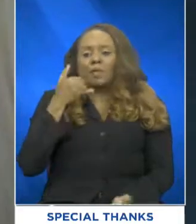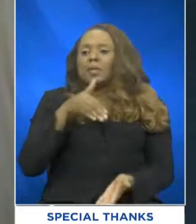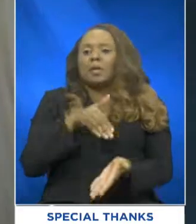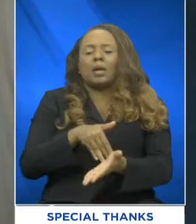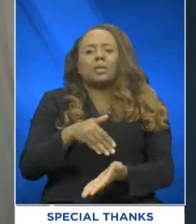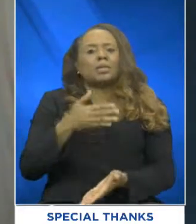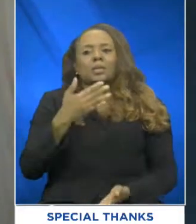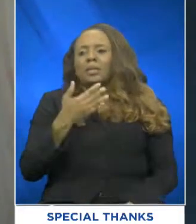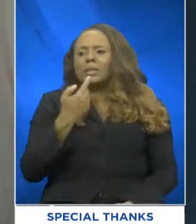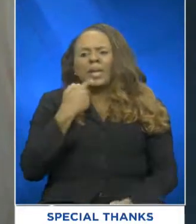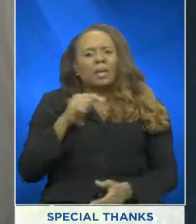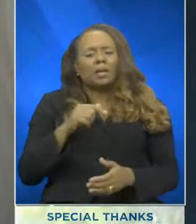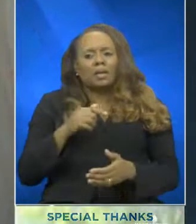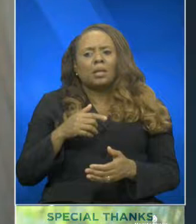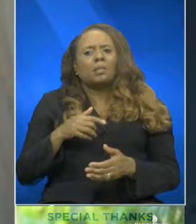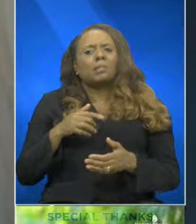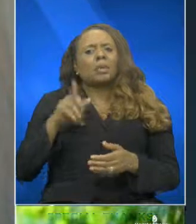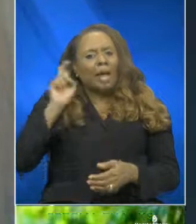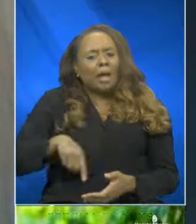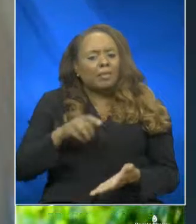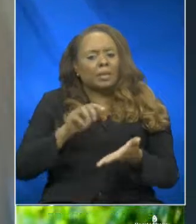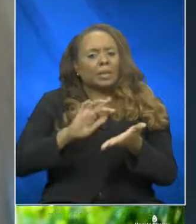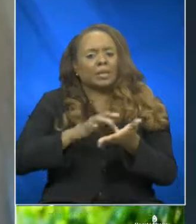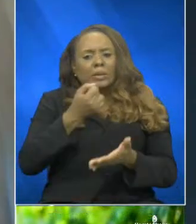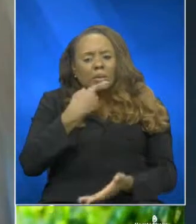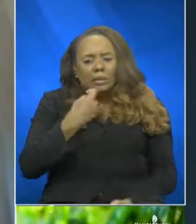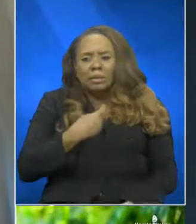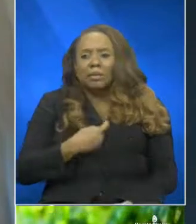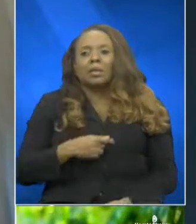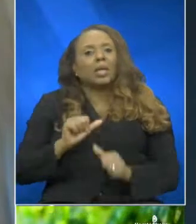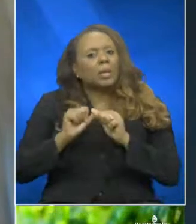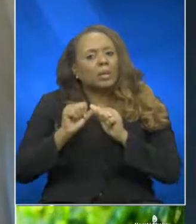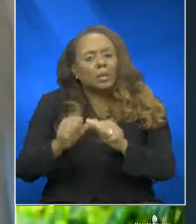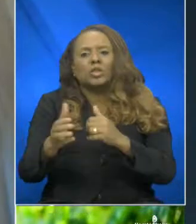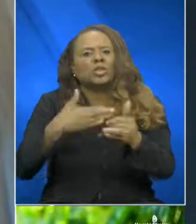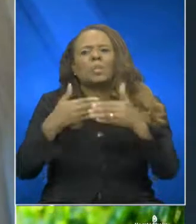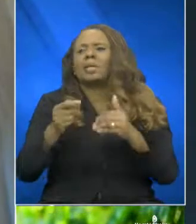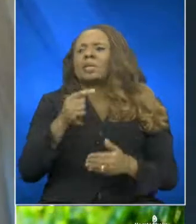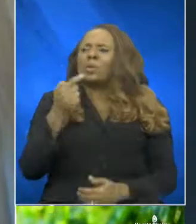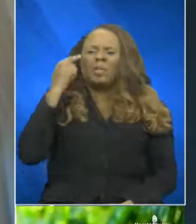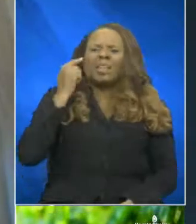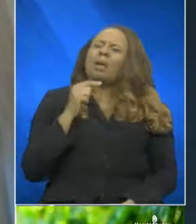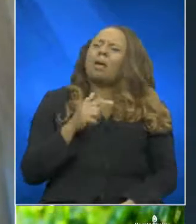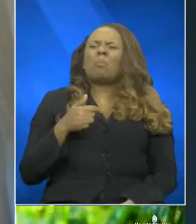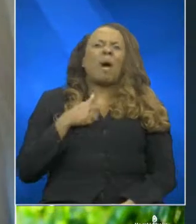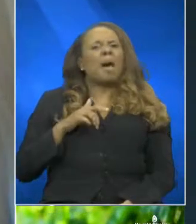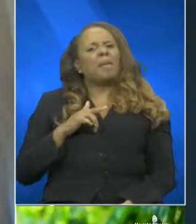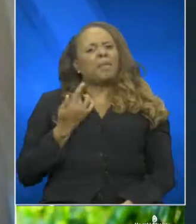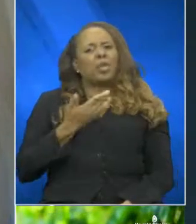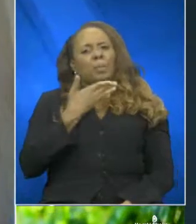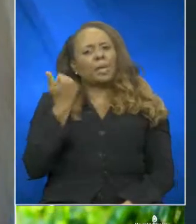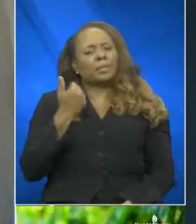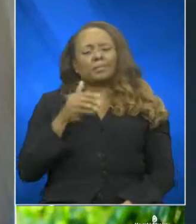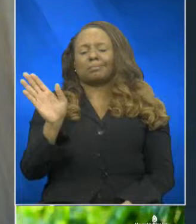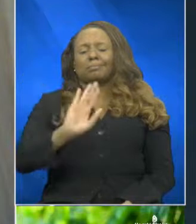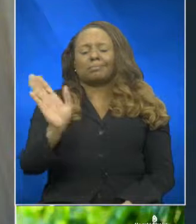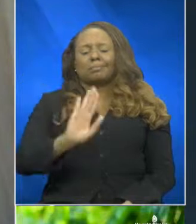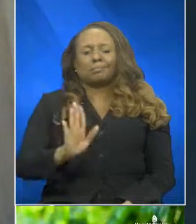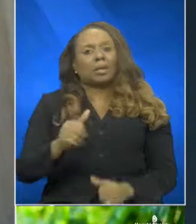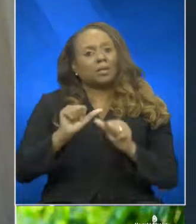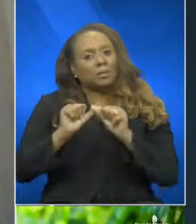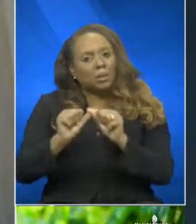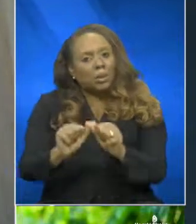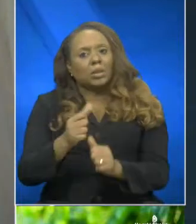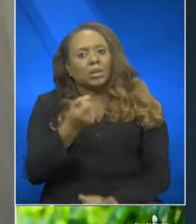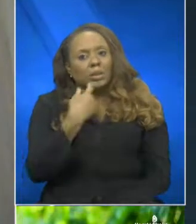to continue taking that medication and be seen on regular visits. The other the other modifiable factor, which